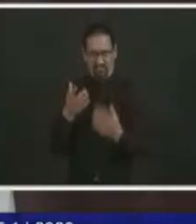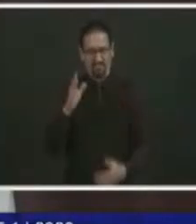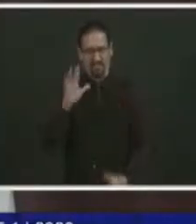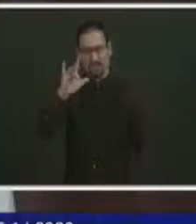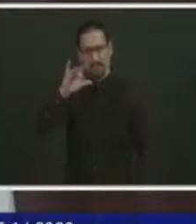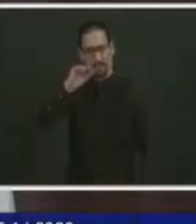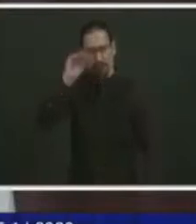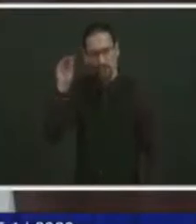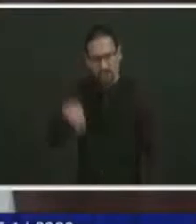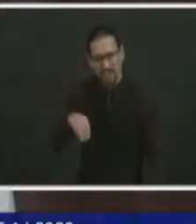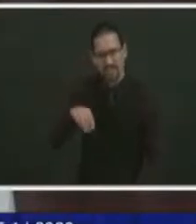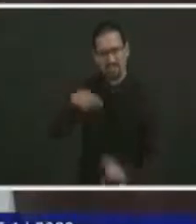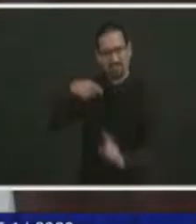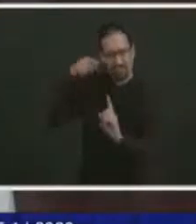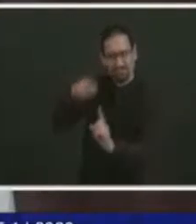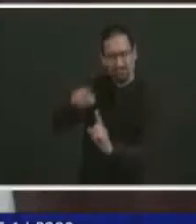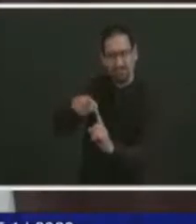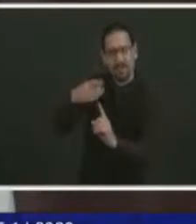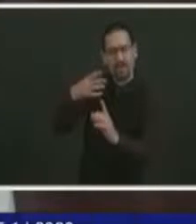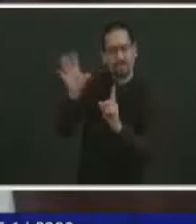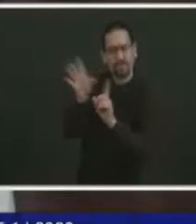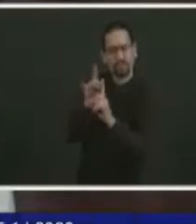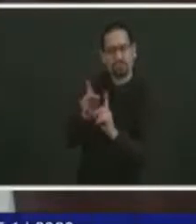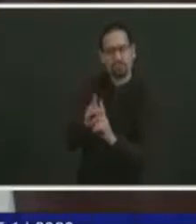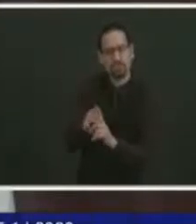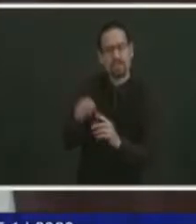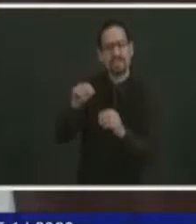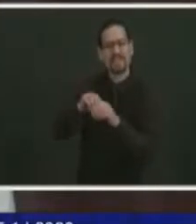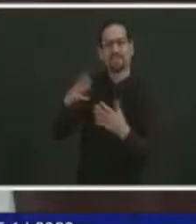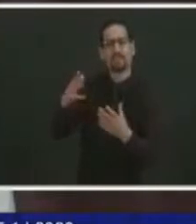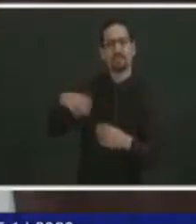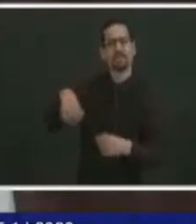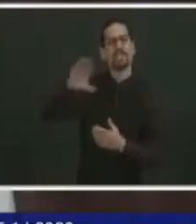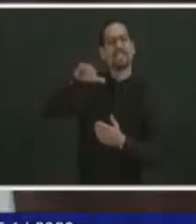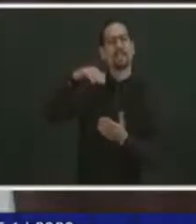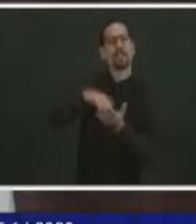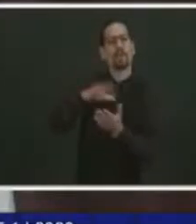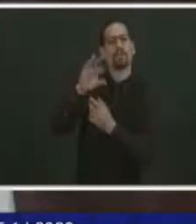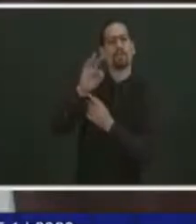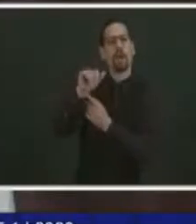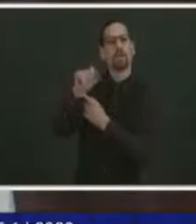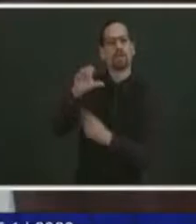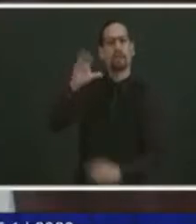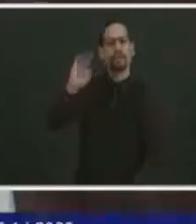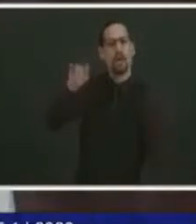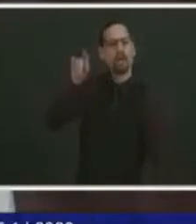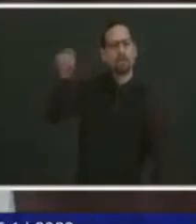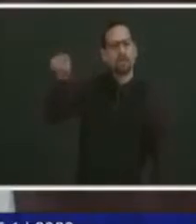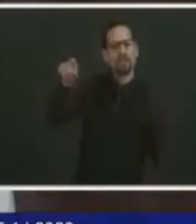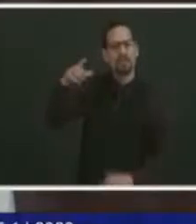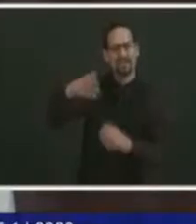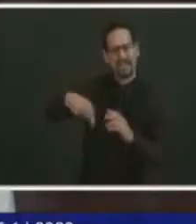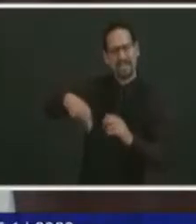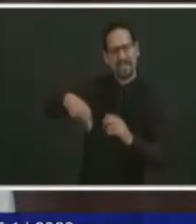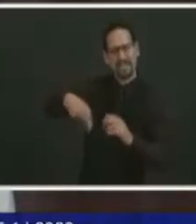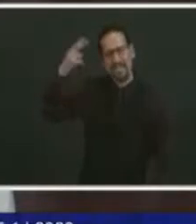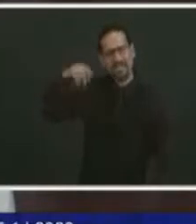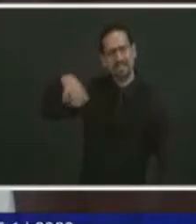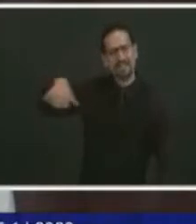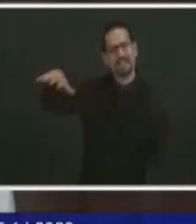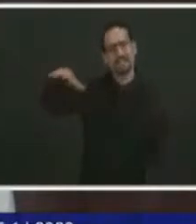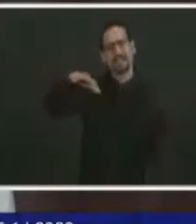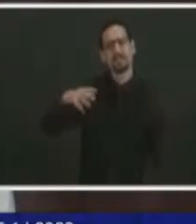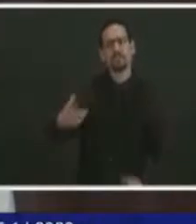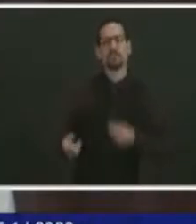25% positive rates? It's in Central Falls. You know, the communities